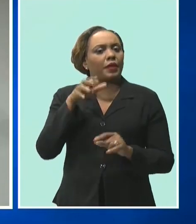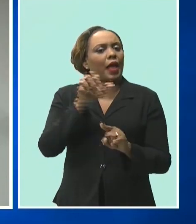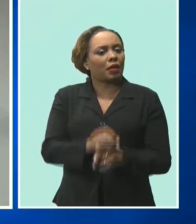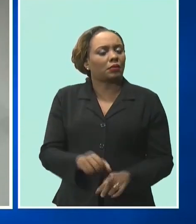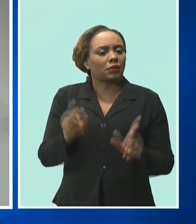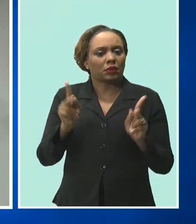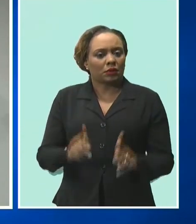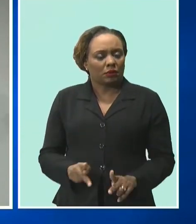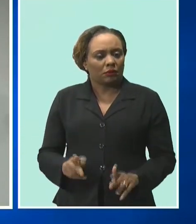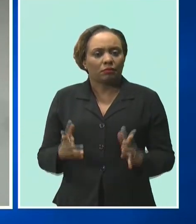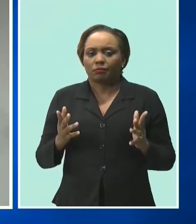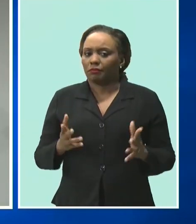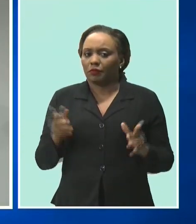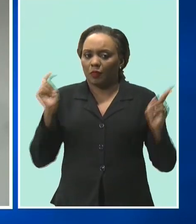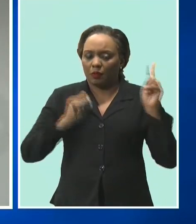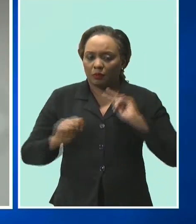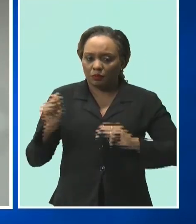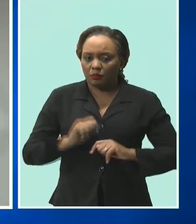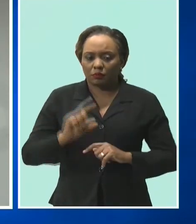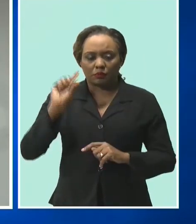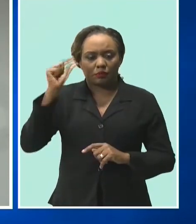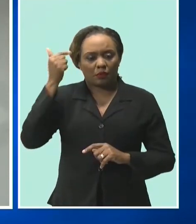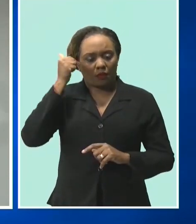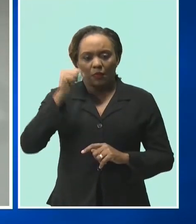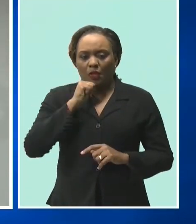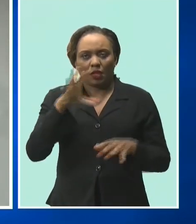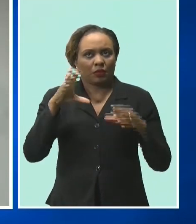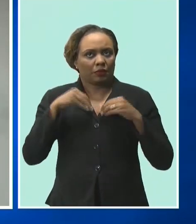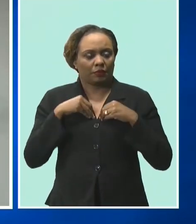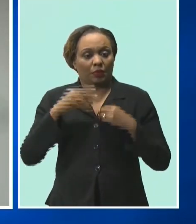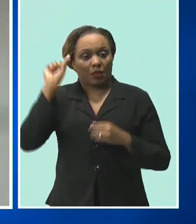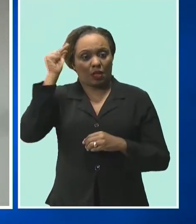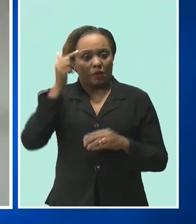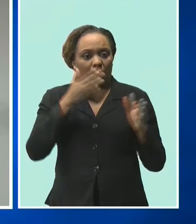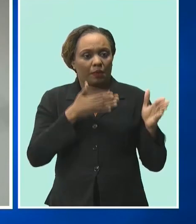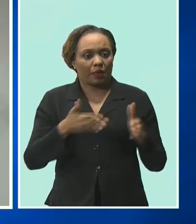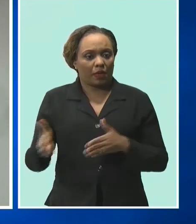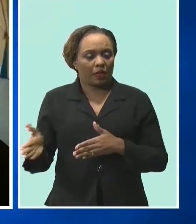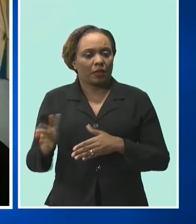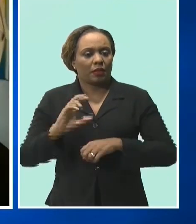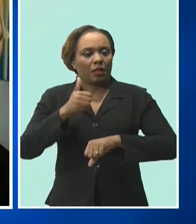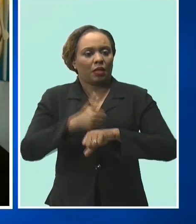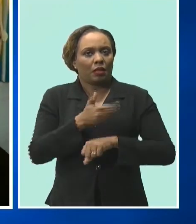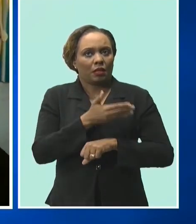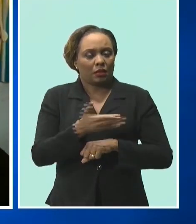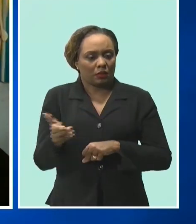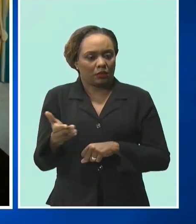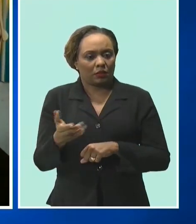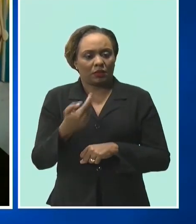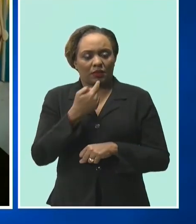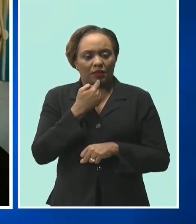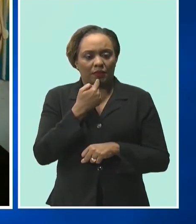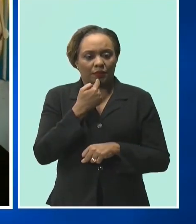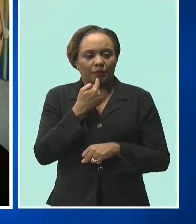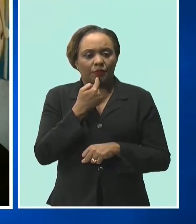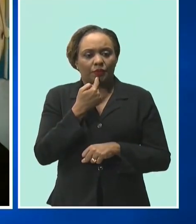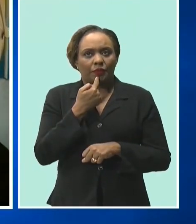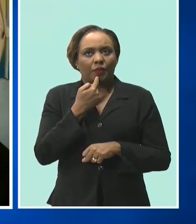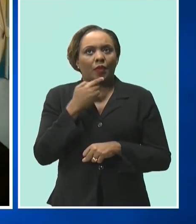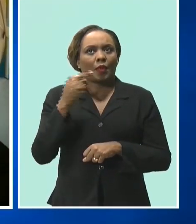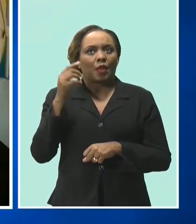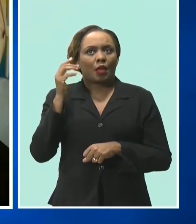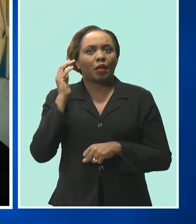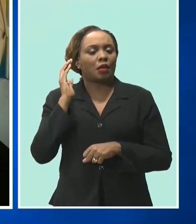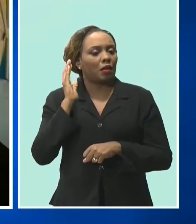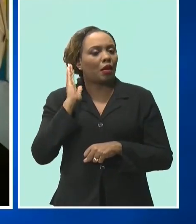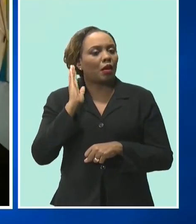disinformation. That's because the government, which had plans to put measures in place to decrease such incidents, says it intends to make good